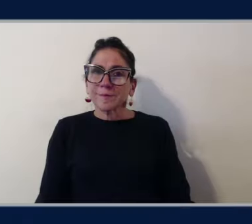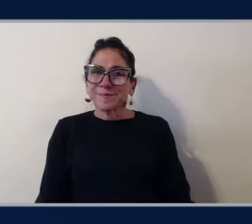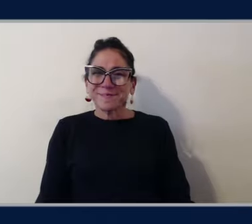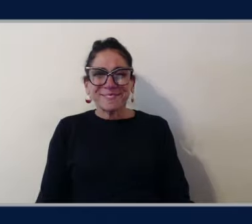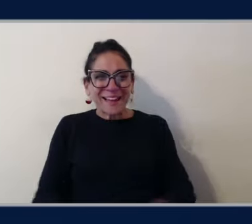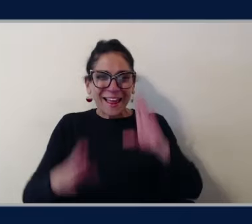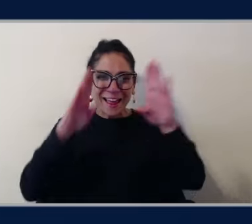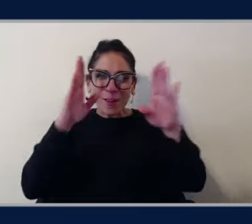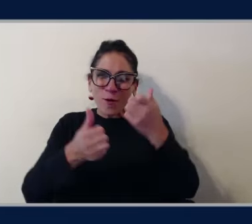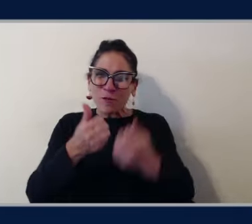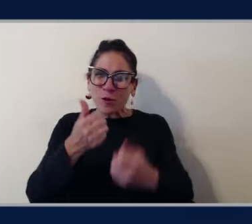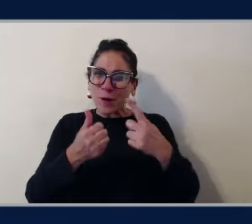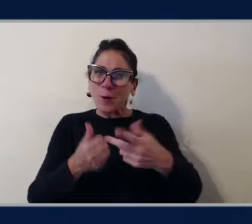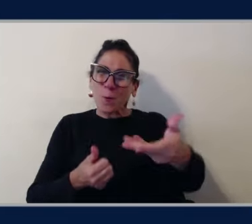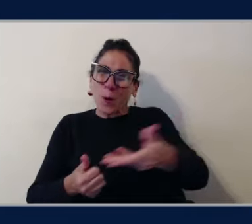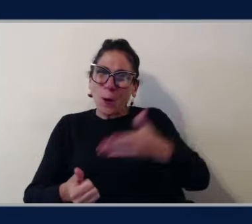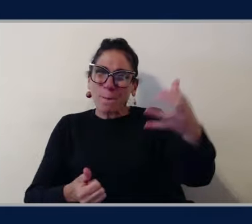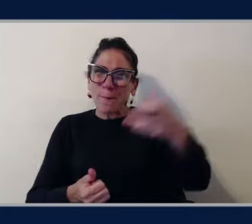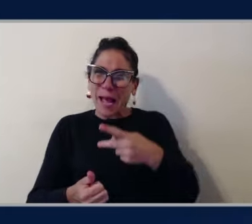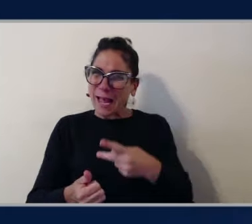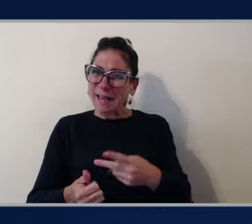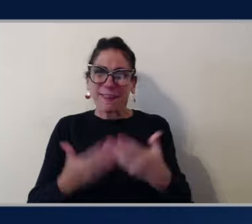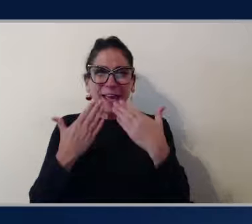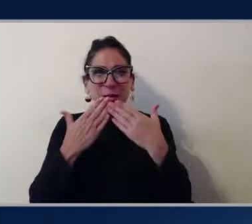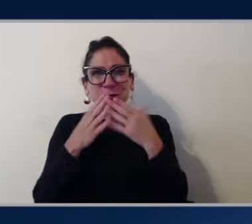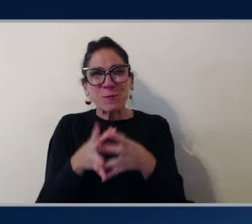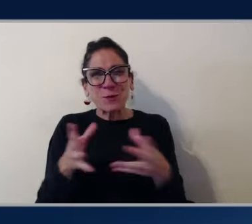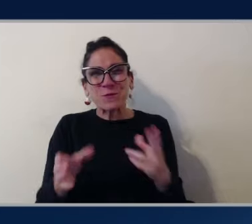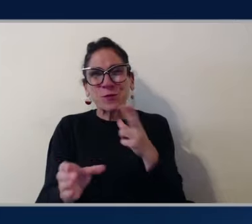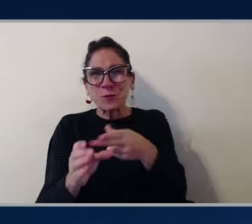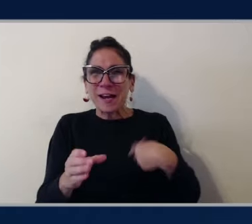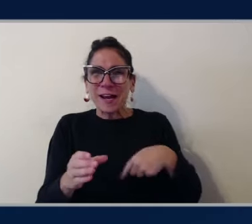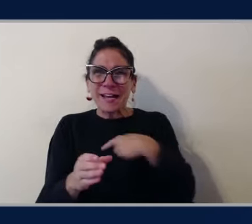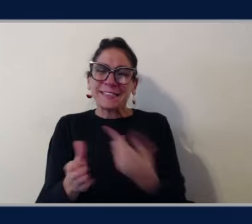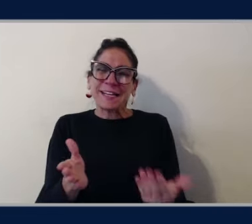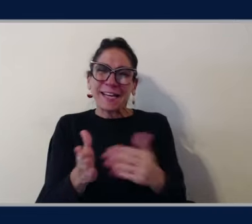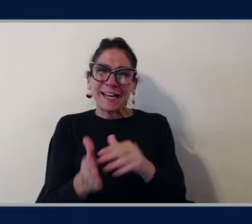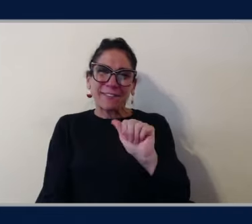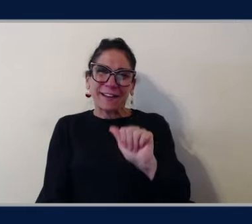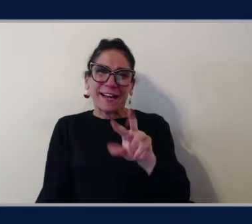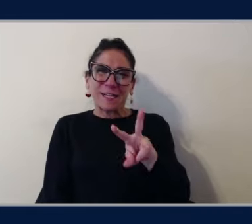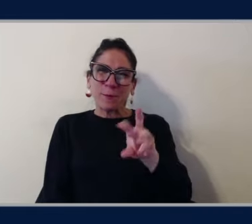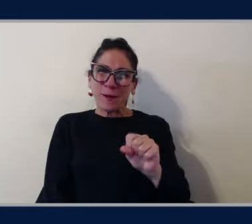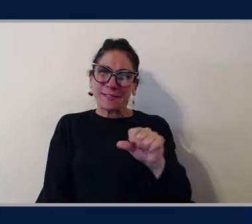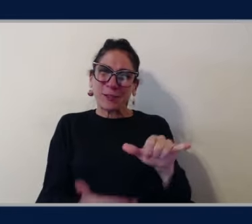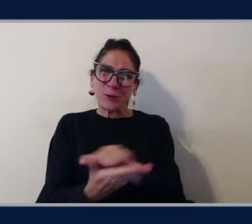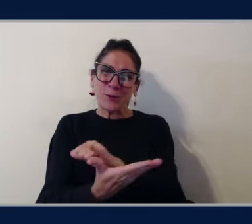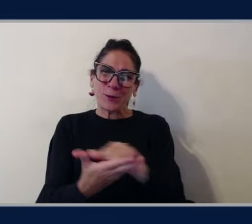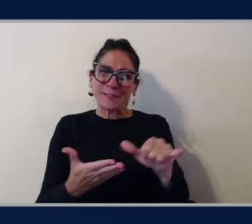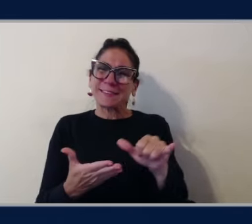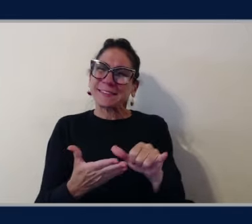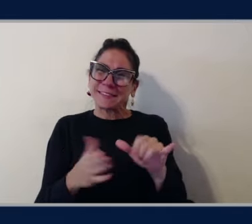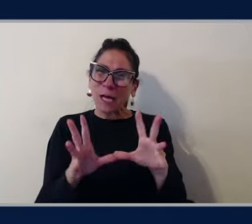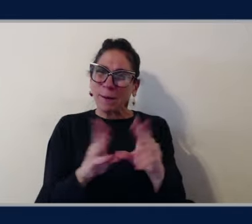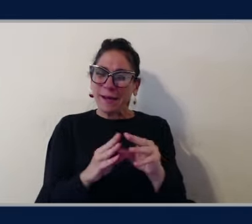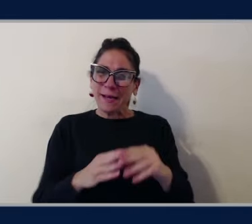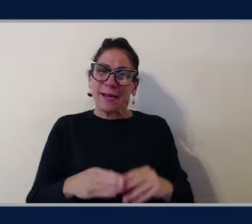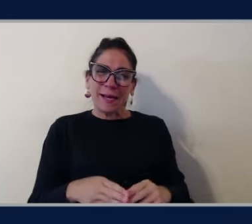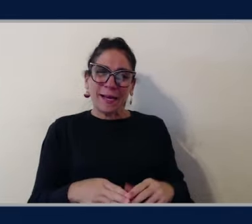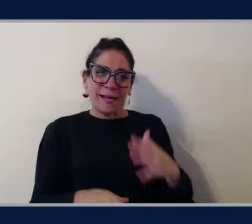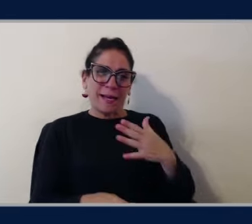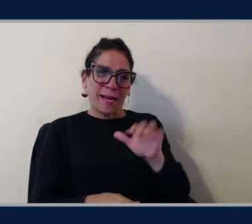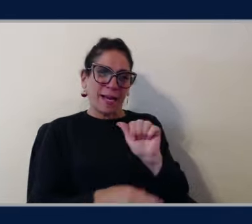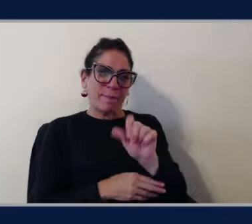everyone, welcome back. And thank you so much for joining us again here at the AWS New York City Summit. My name is Adrian San Miguel. I am a principal partner